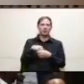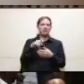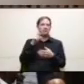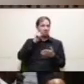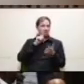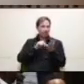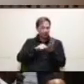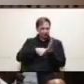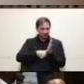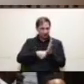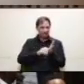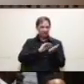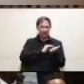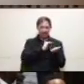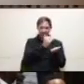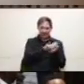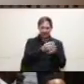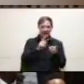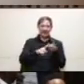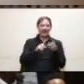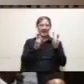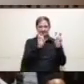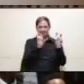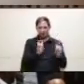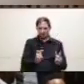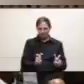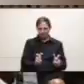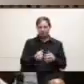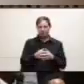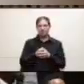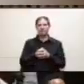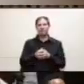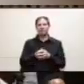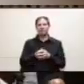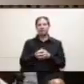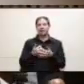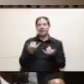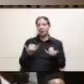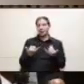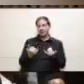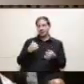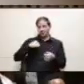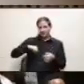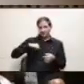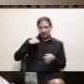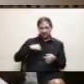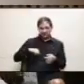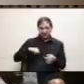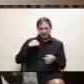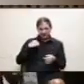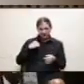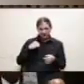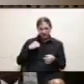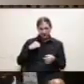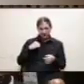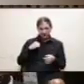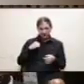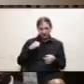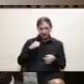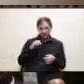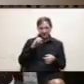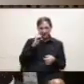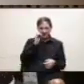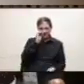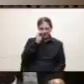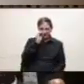and the ESCOM for bulk services. The municipality is currently on a norm, at a zero norm of